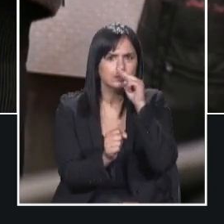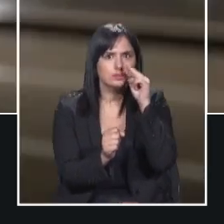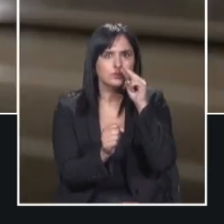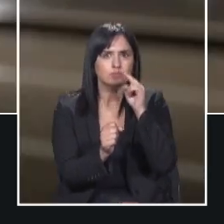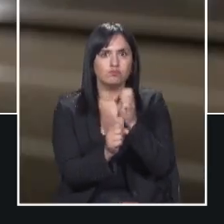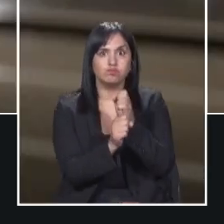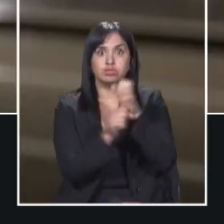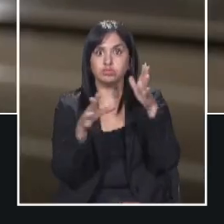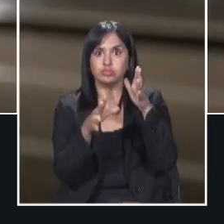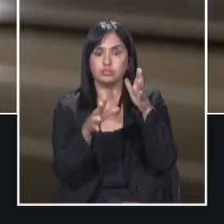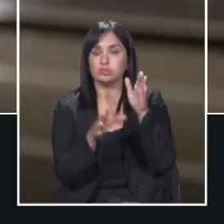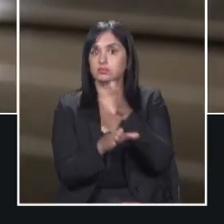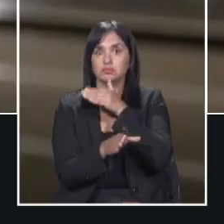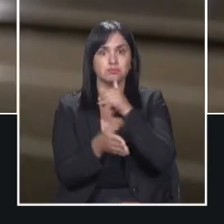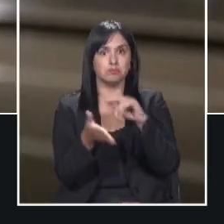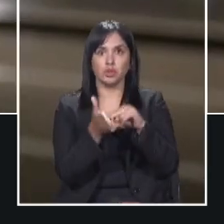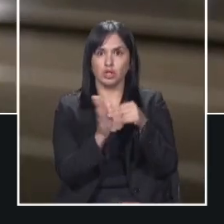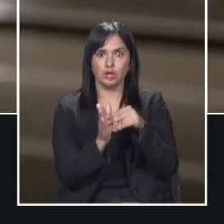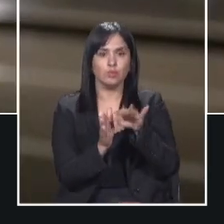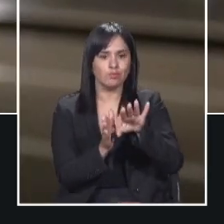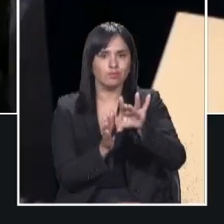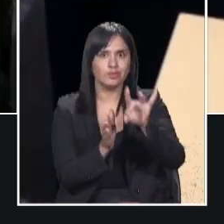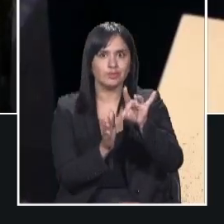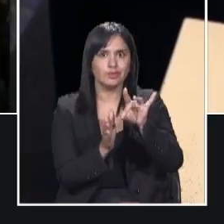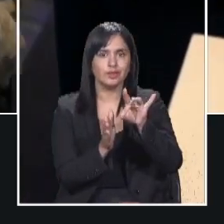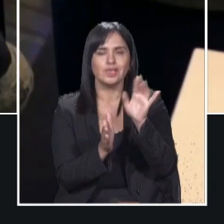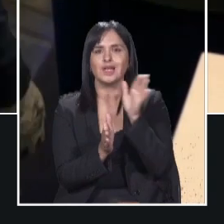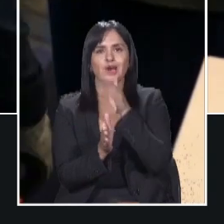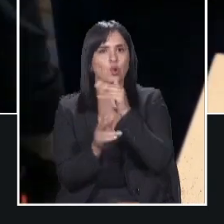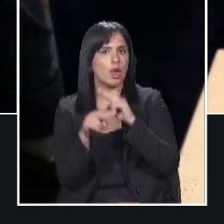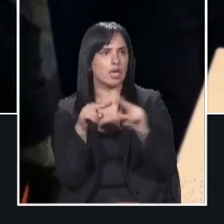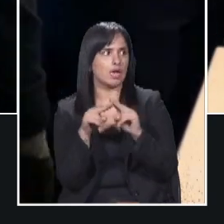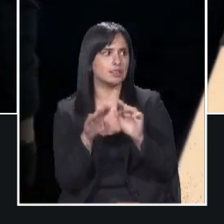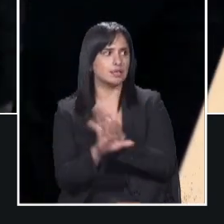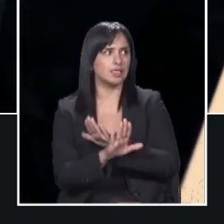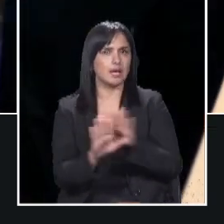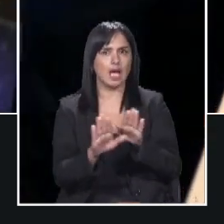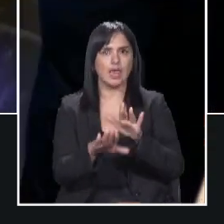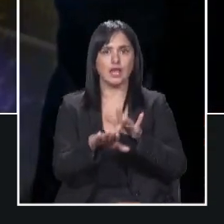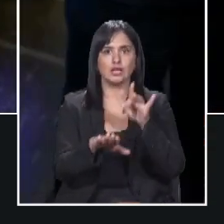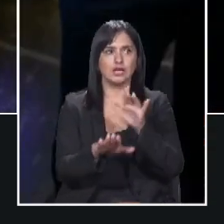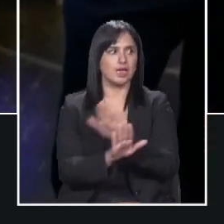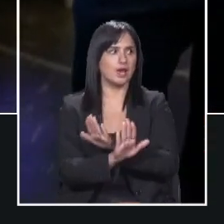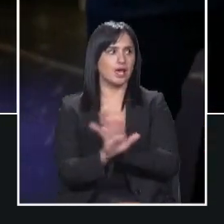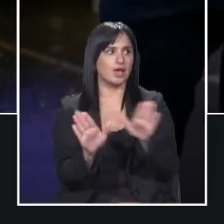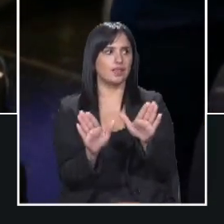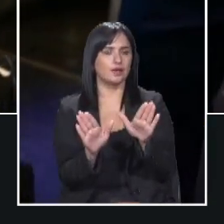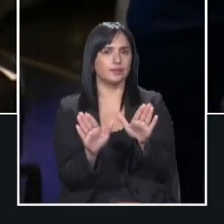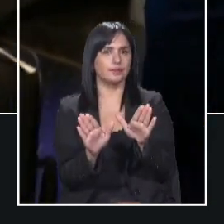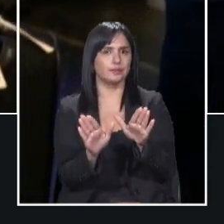way. You don't have to do anything. You don't have to touch anything. Your bags are automatically screened.